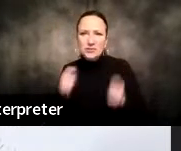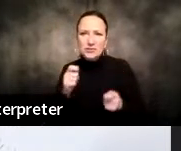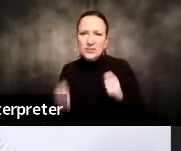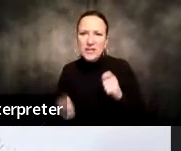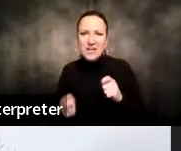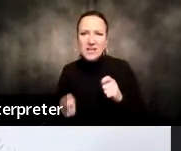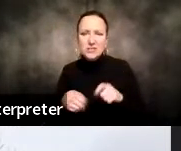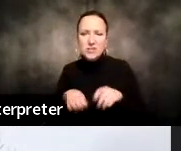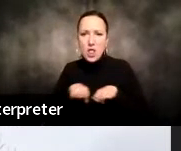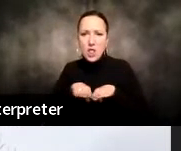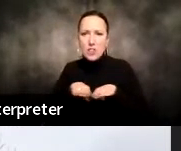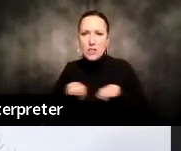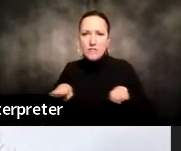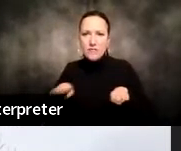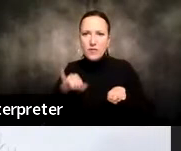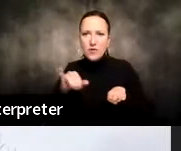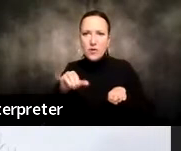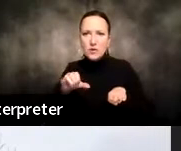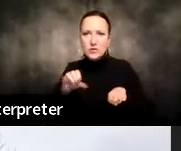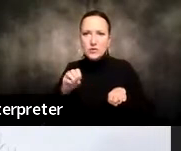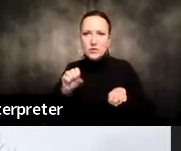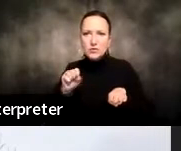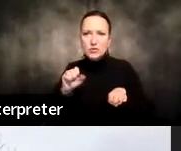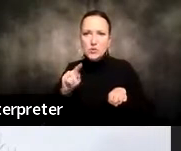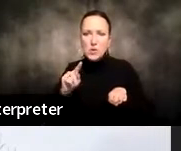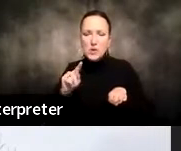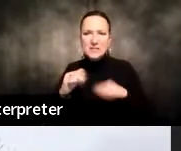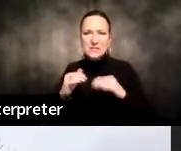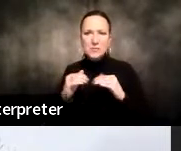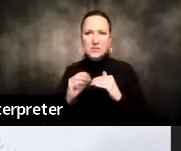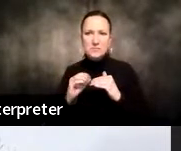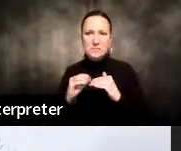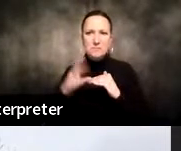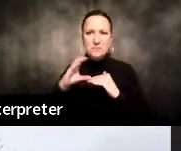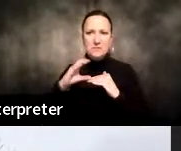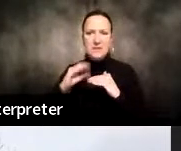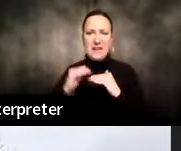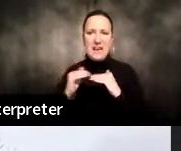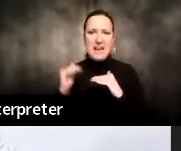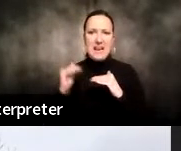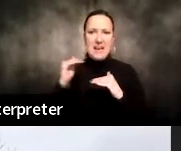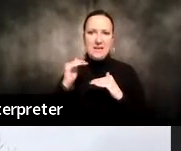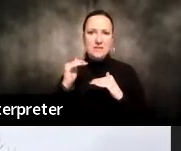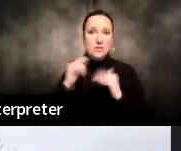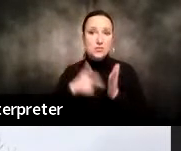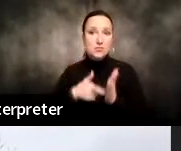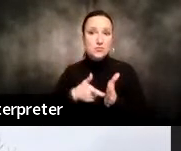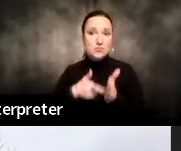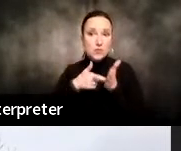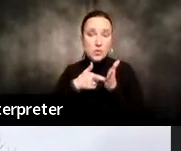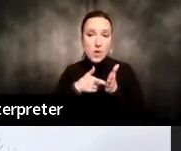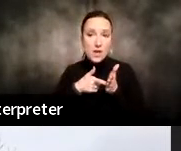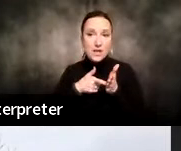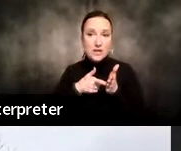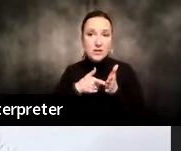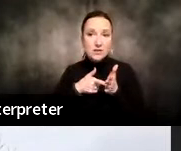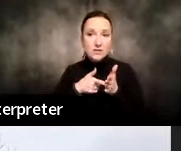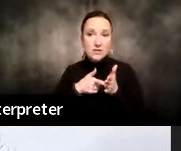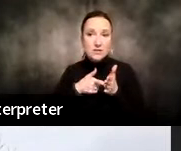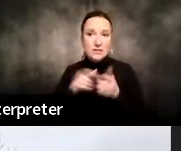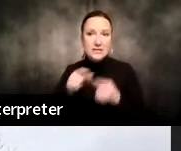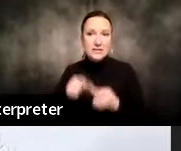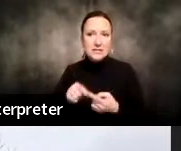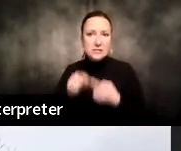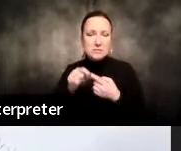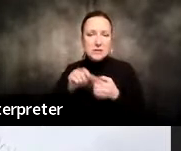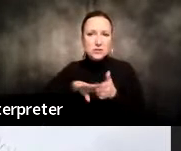and sort of raise the architectural profile of some of the different elements, the doors, the windows, and whatnot. Does any of that require special relief to zoning,